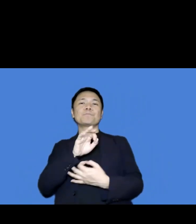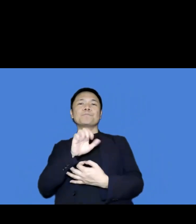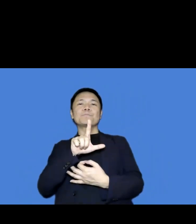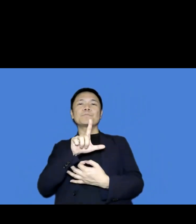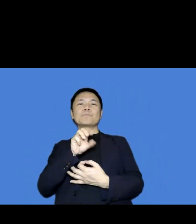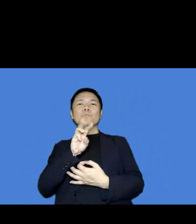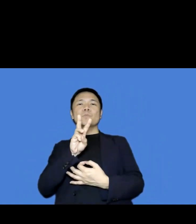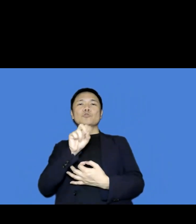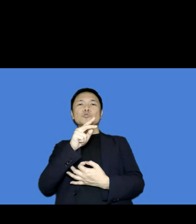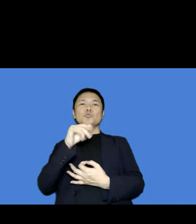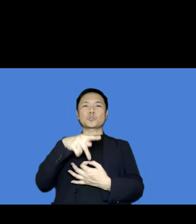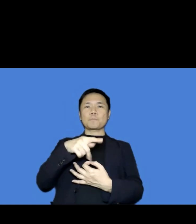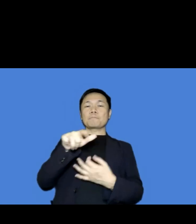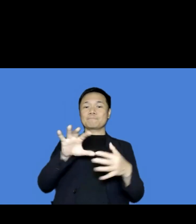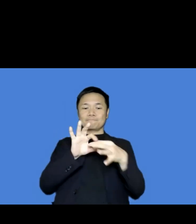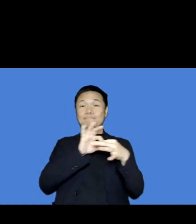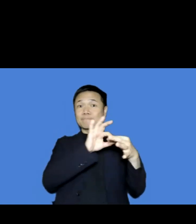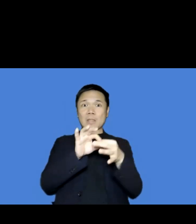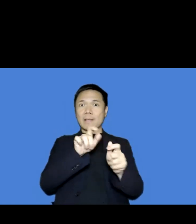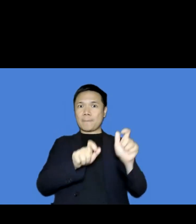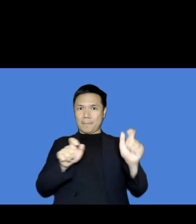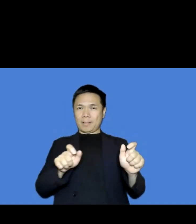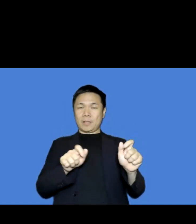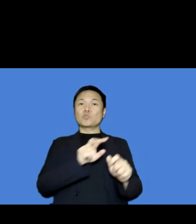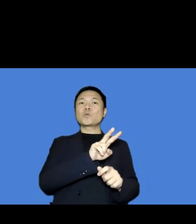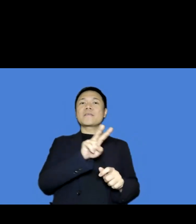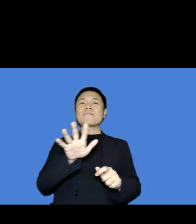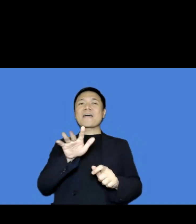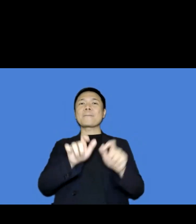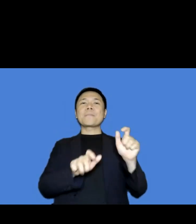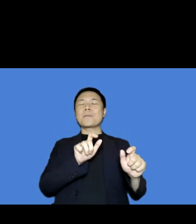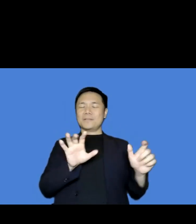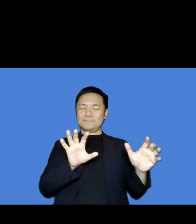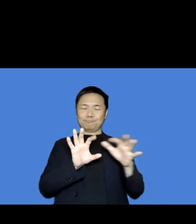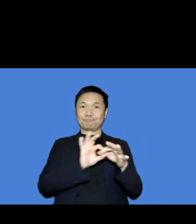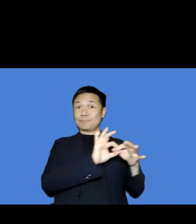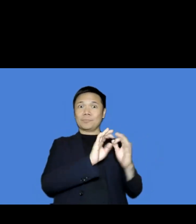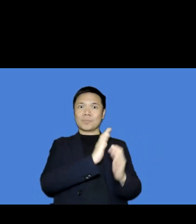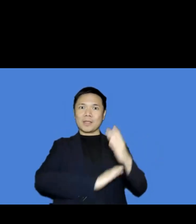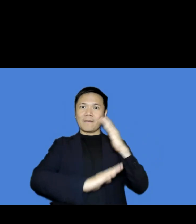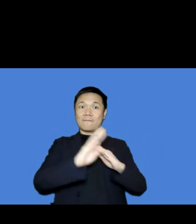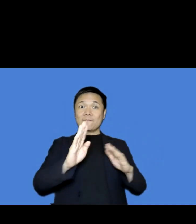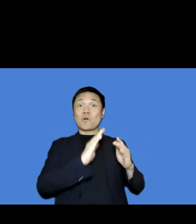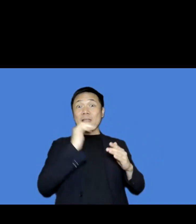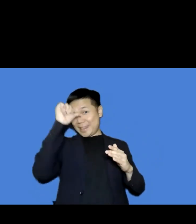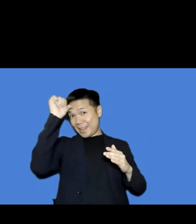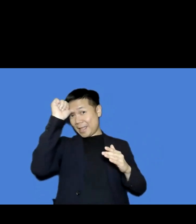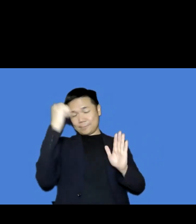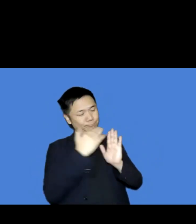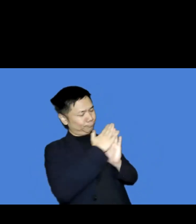in India. I have about 25 fellows who are all persons with disability from across the country.